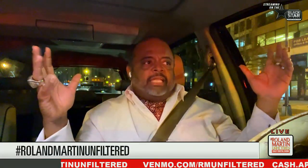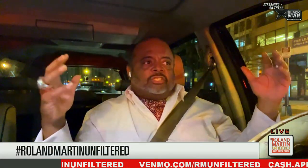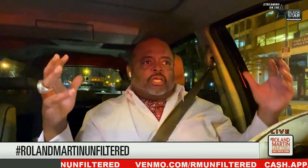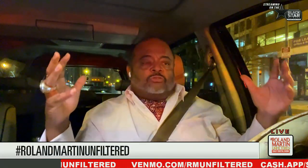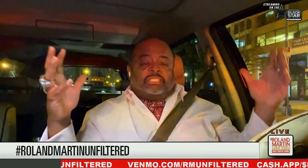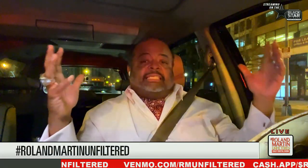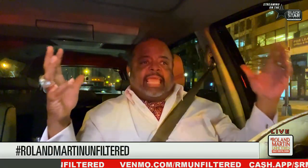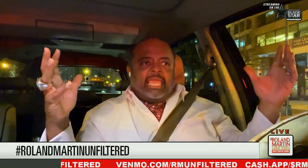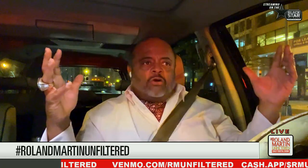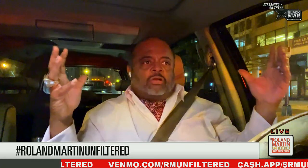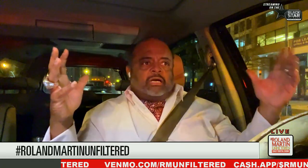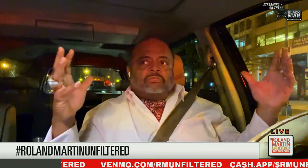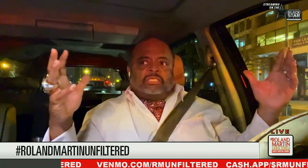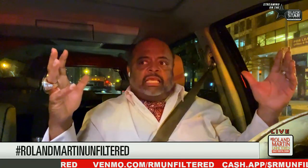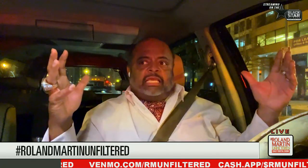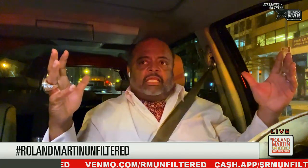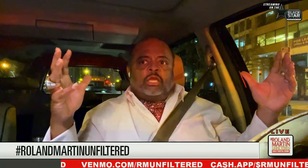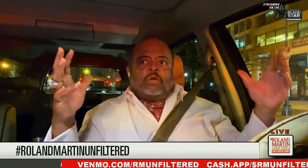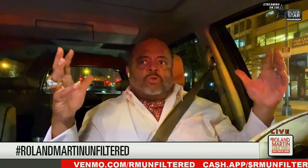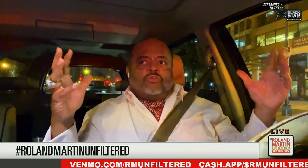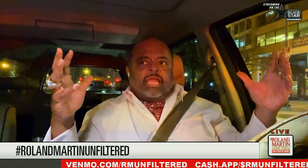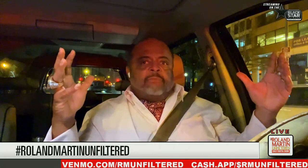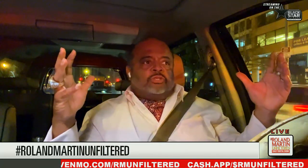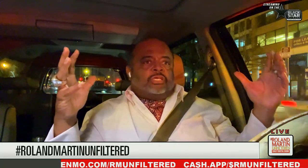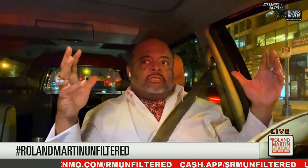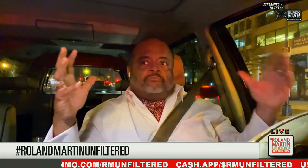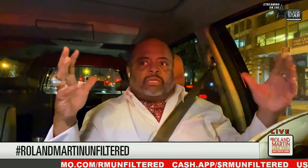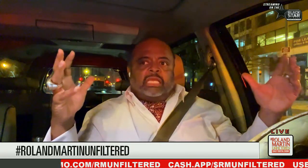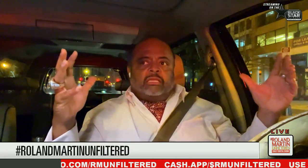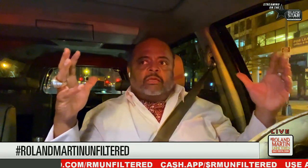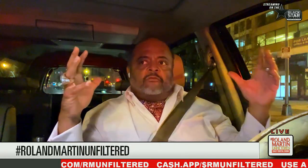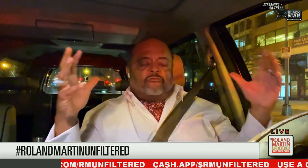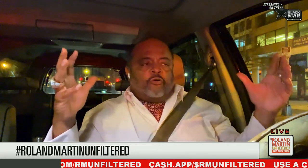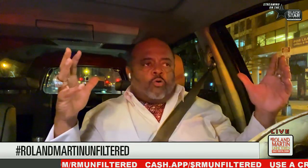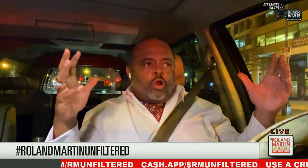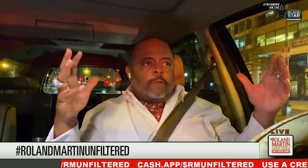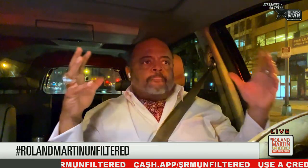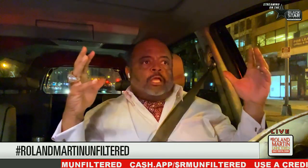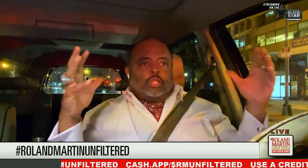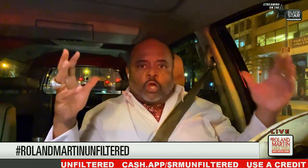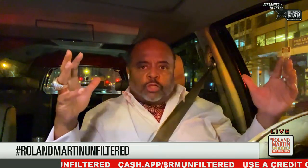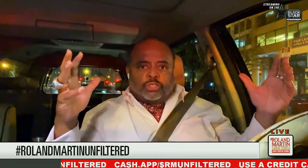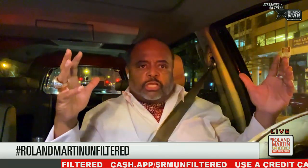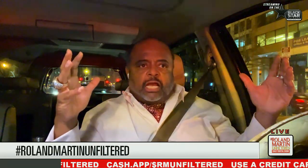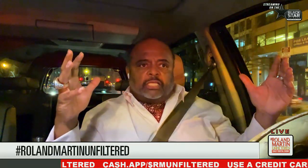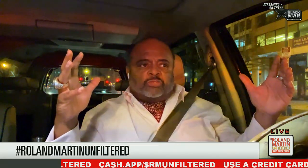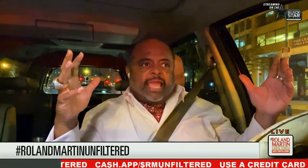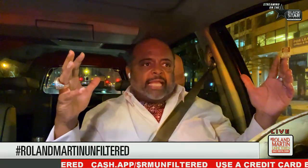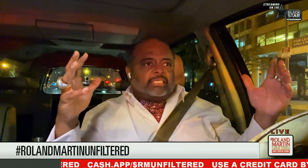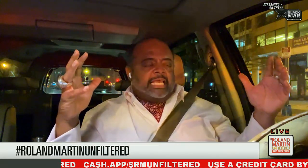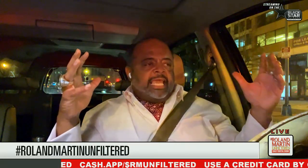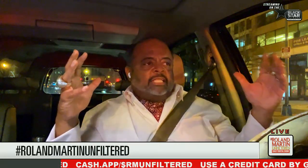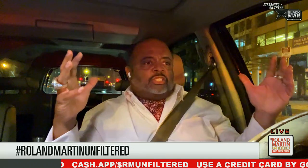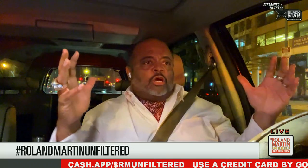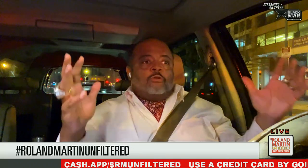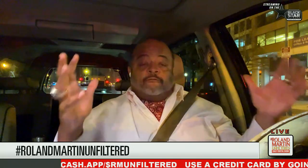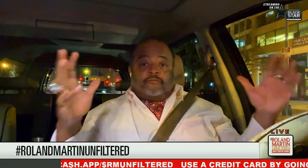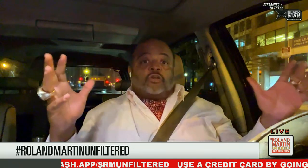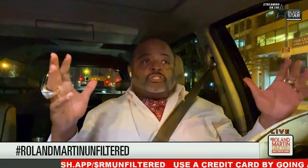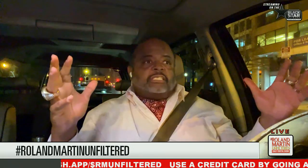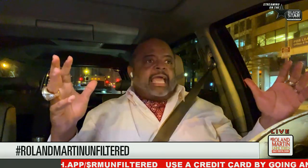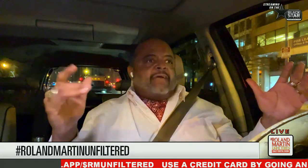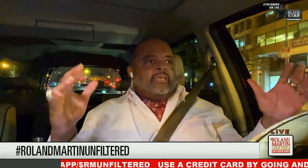anything. And so scale comes in when you're able to compete for larger contracts. And